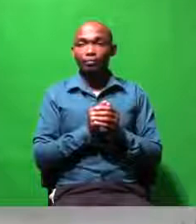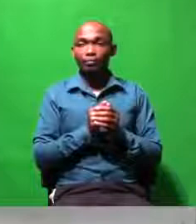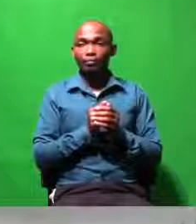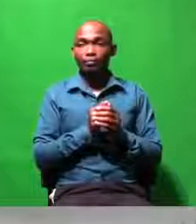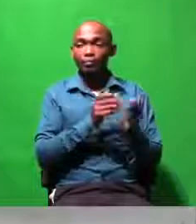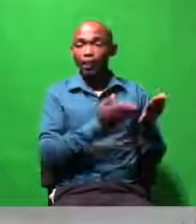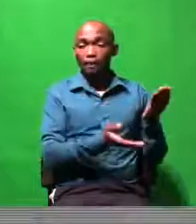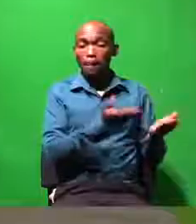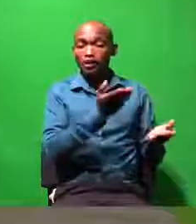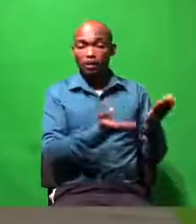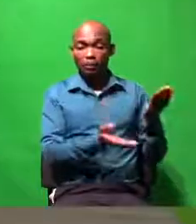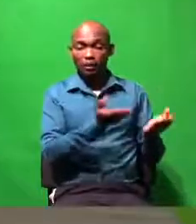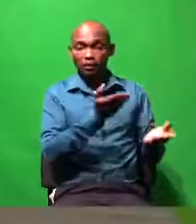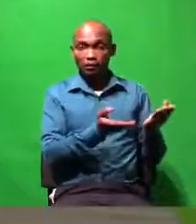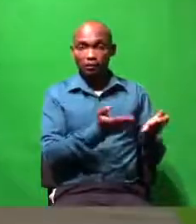measurement